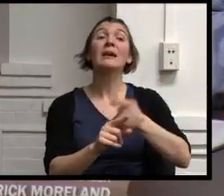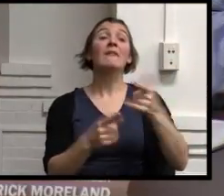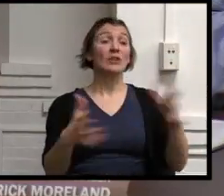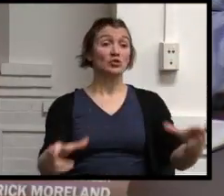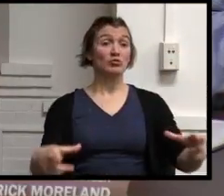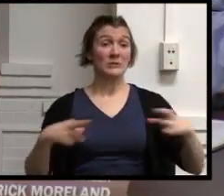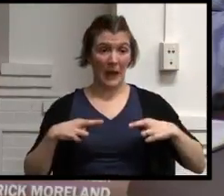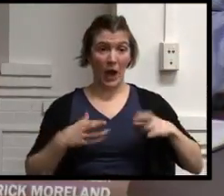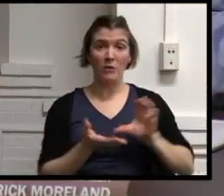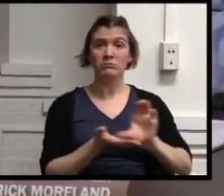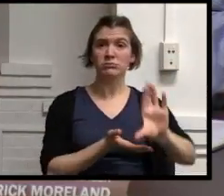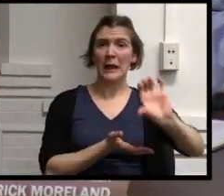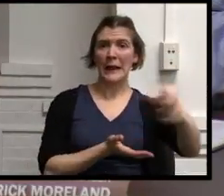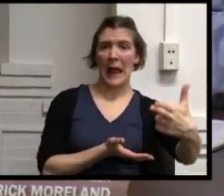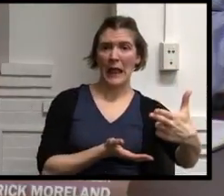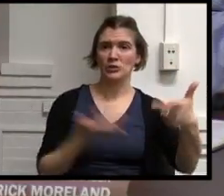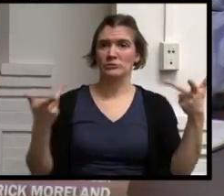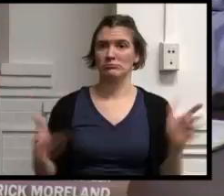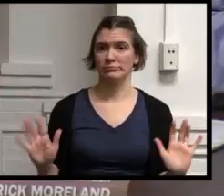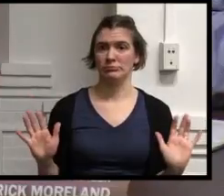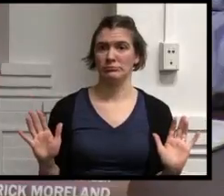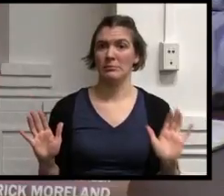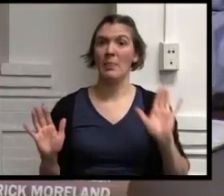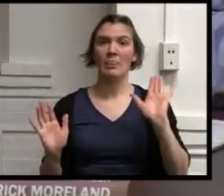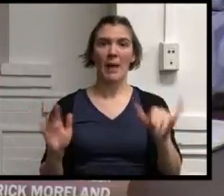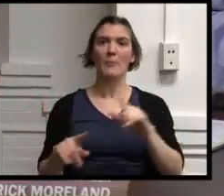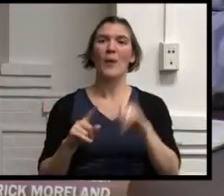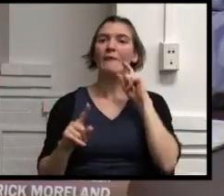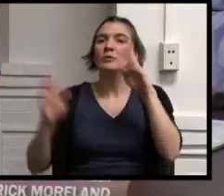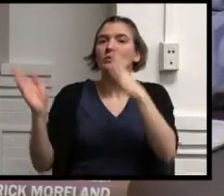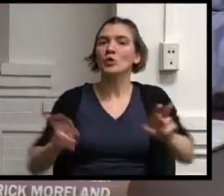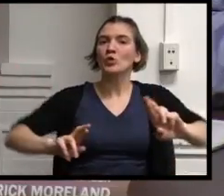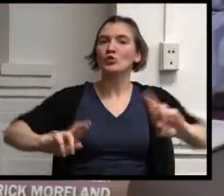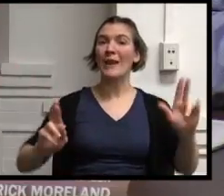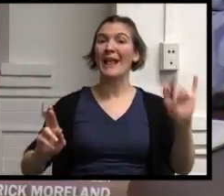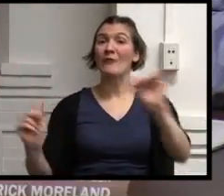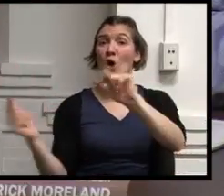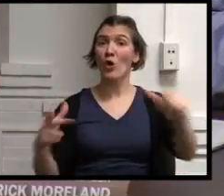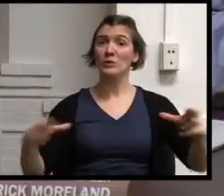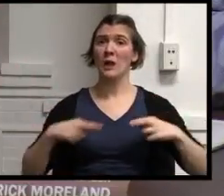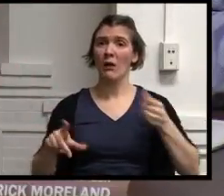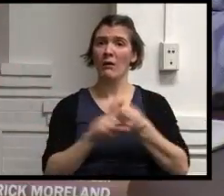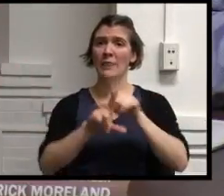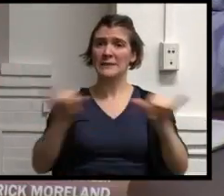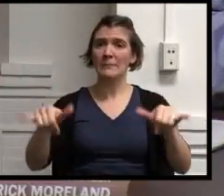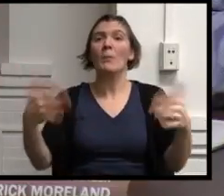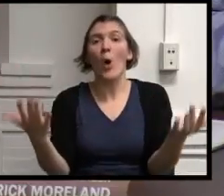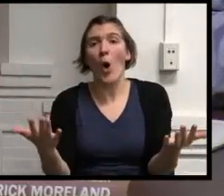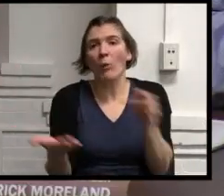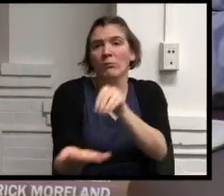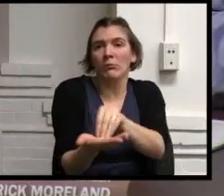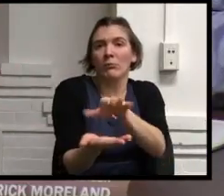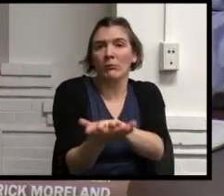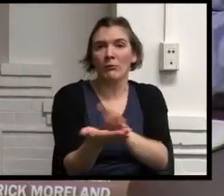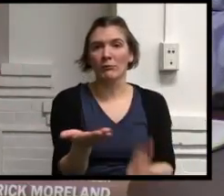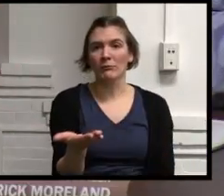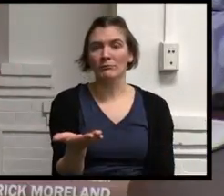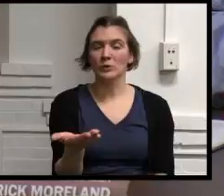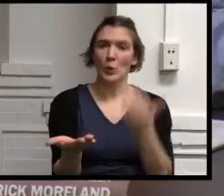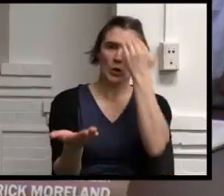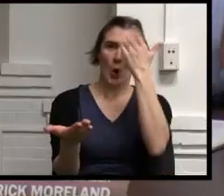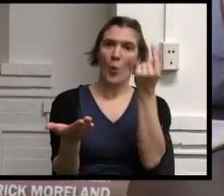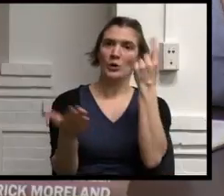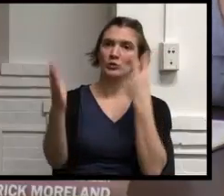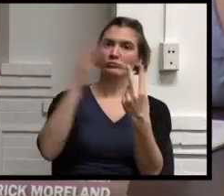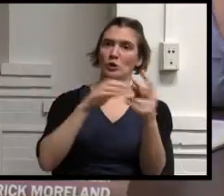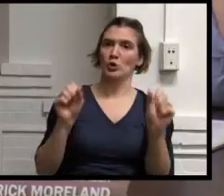basis each year. But that's the difference. That's what the adjustment is, and that's why it shows up on the government-wide statements,